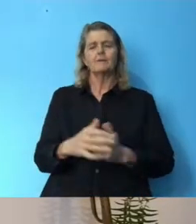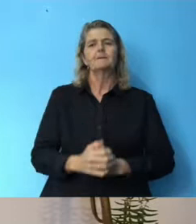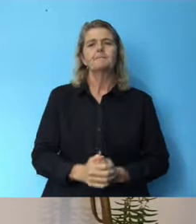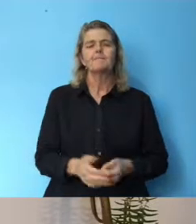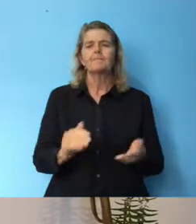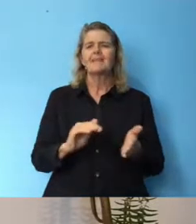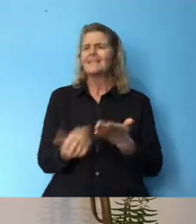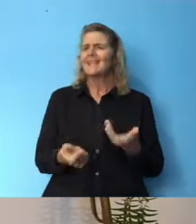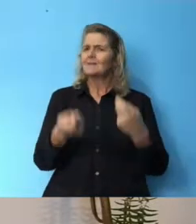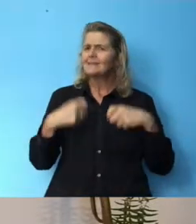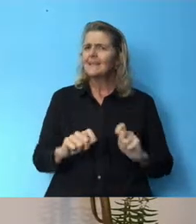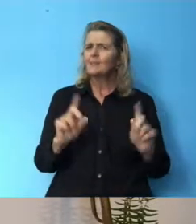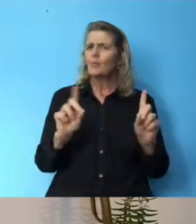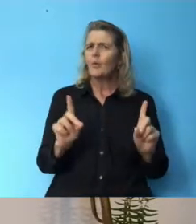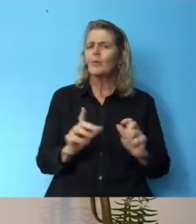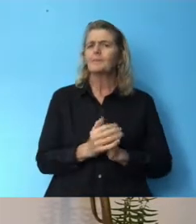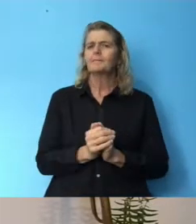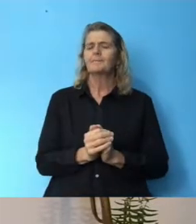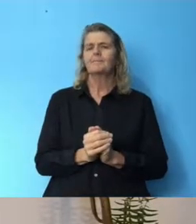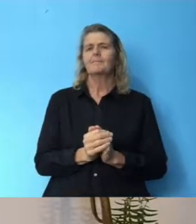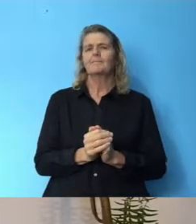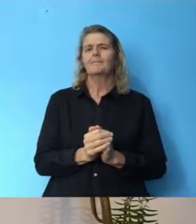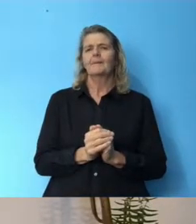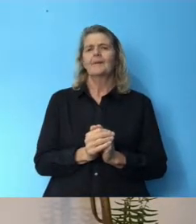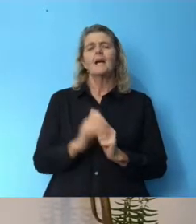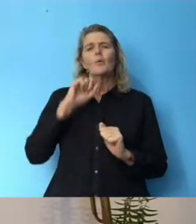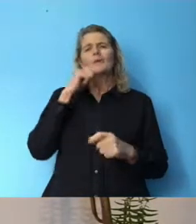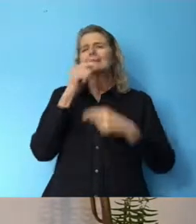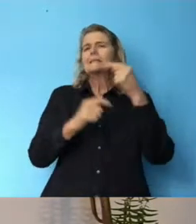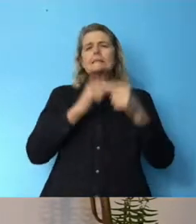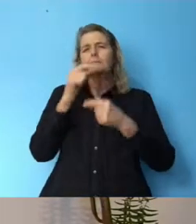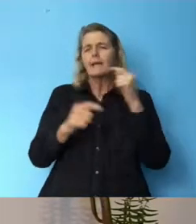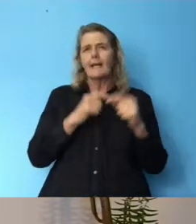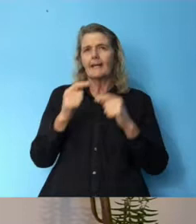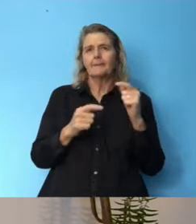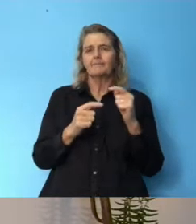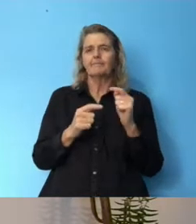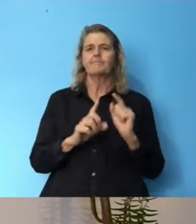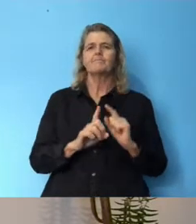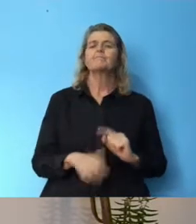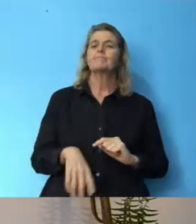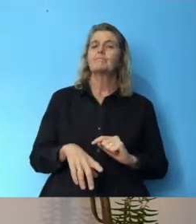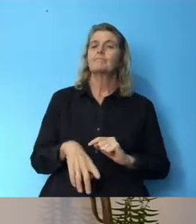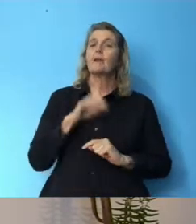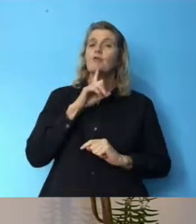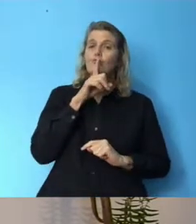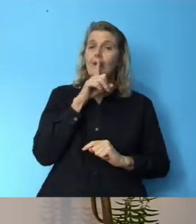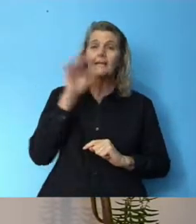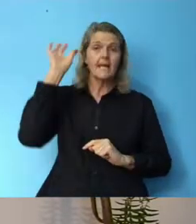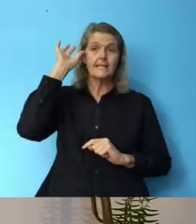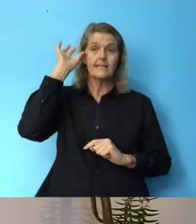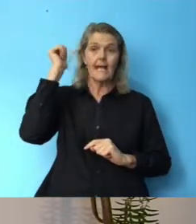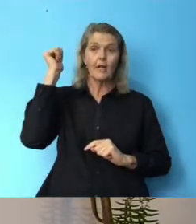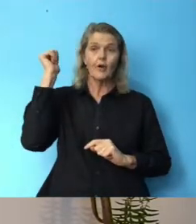So now what we're going to do, to kind of simplify it a little bit, I'm going to start here. So red and yellow make orange. So the